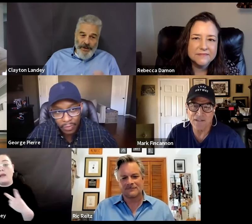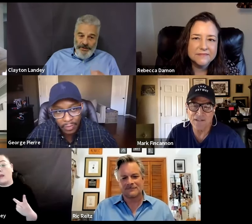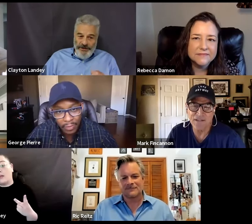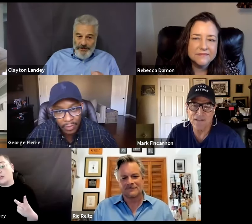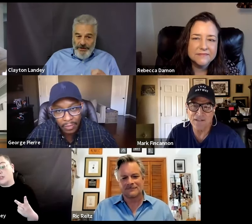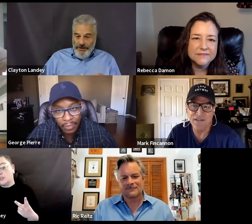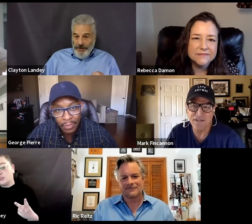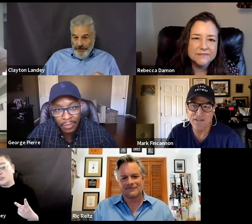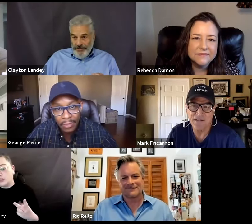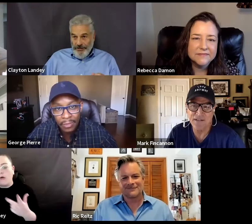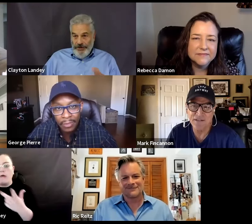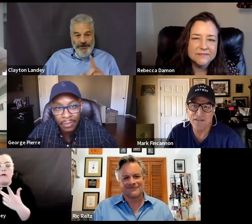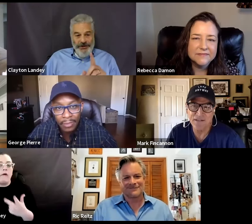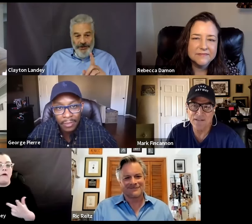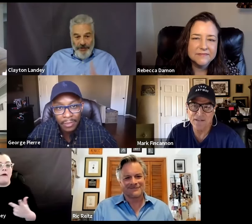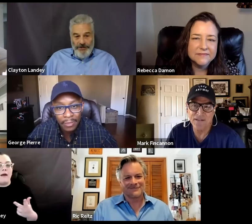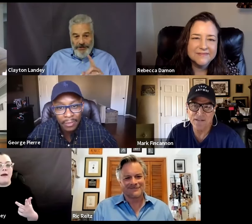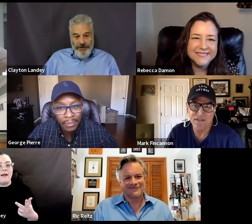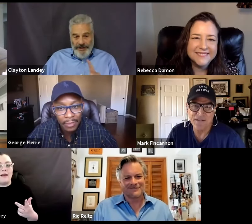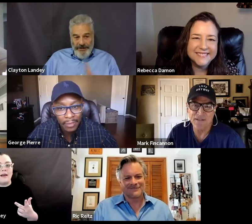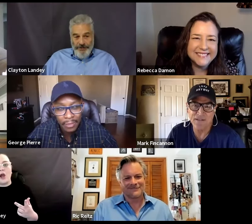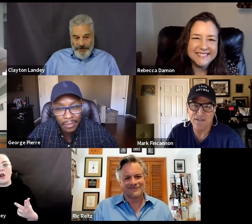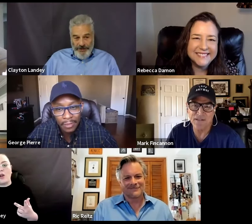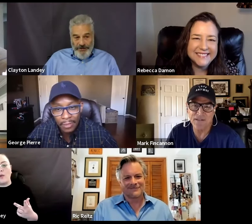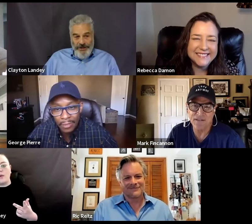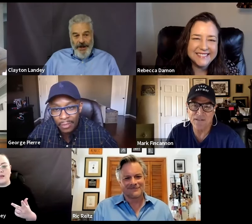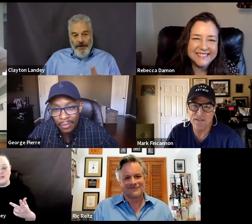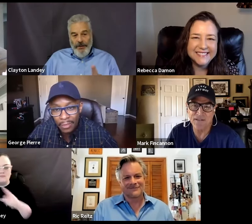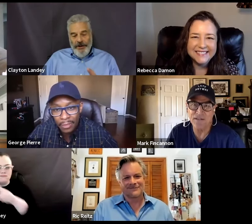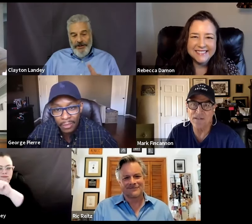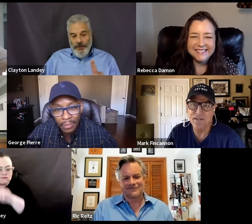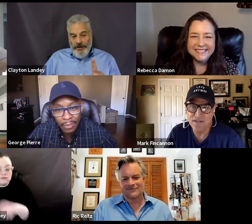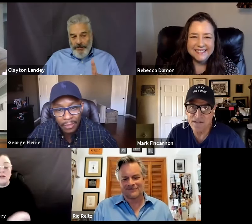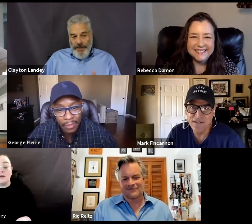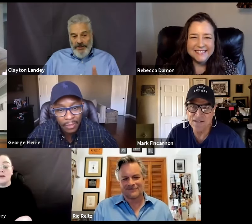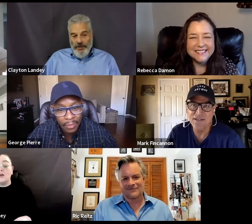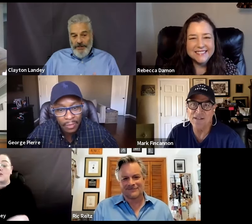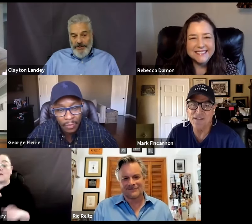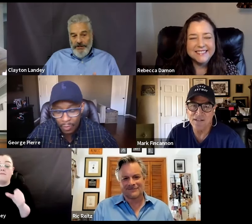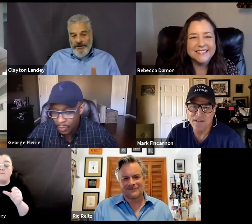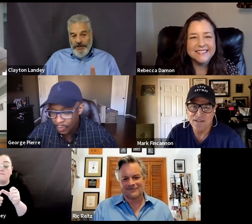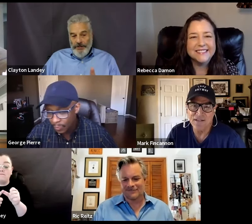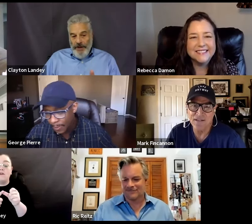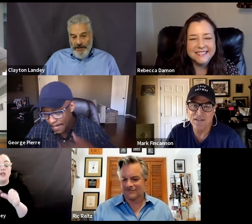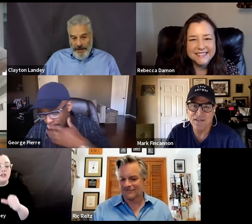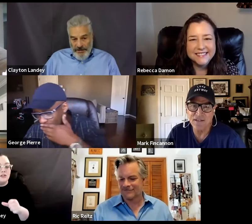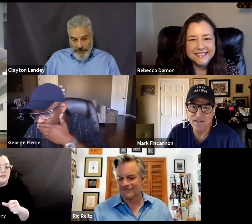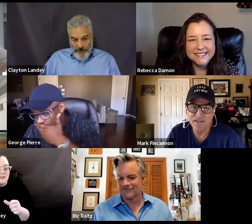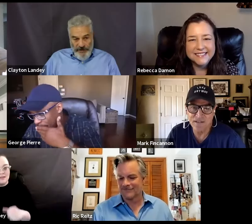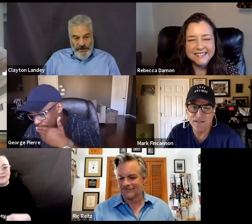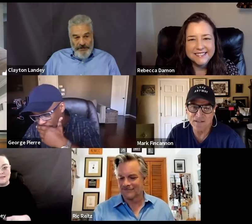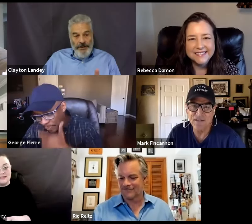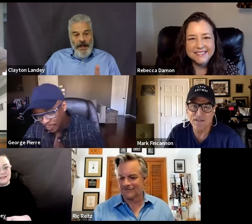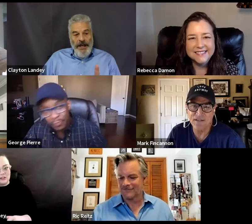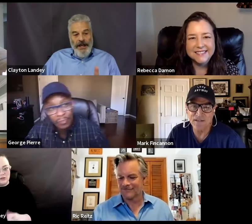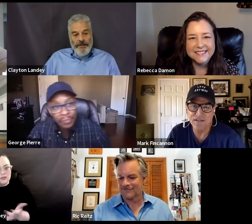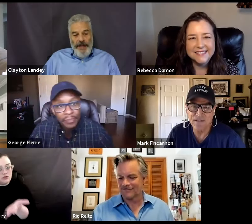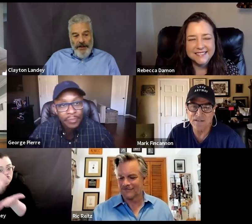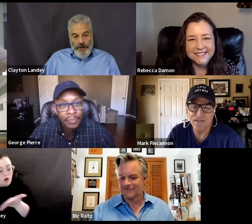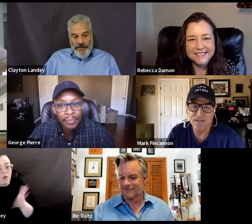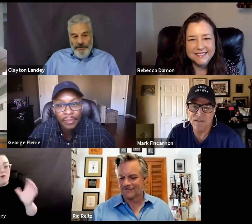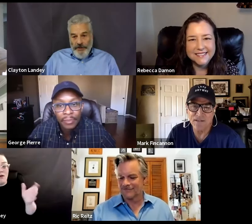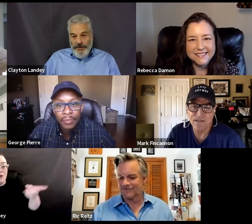first web series, Good Girls, which she wrote, directed, and produced, went on to win the Best Web Series at the Bronze Lens Film Festival